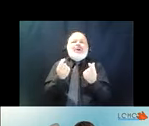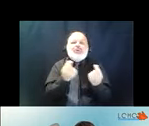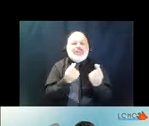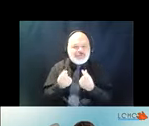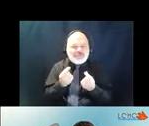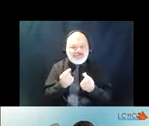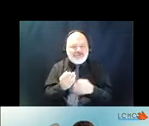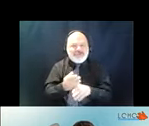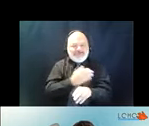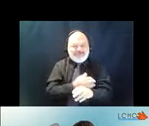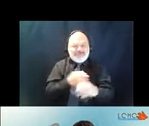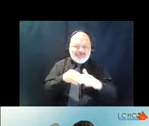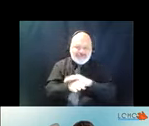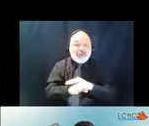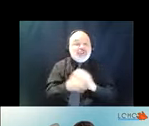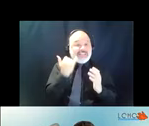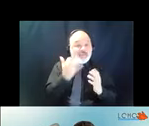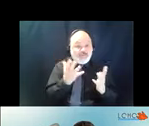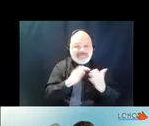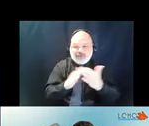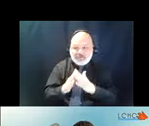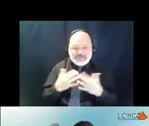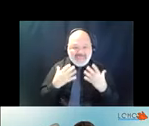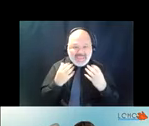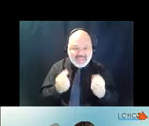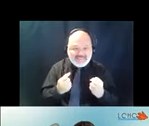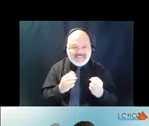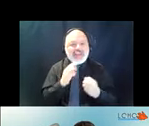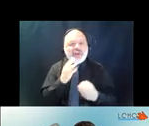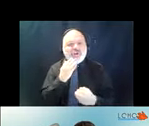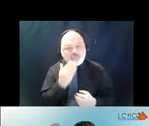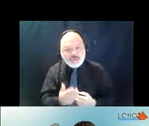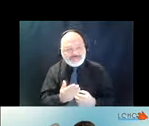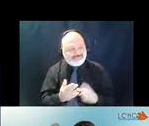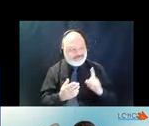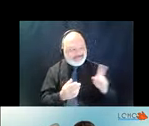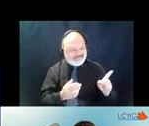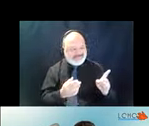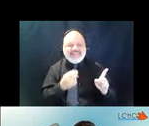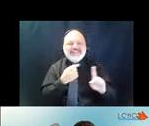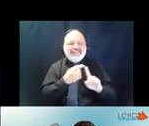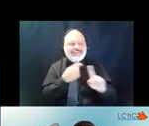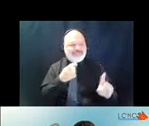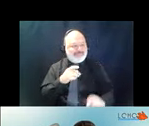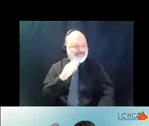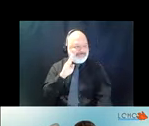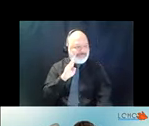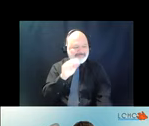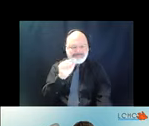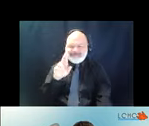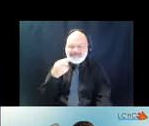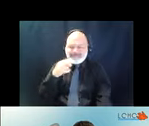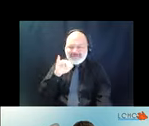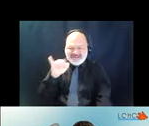if we want our communities to be healthy and well. This particular framework is from BARHI, which is the Bay Area Regional